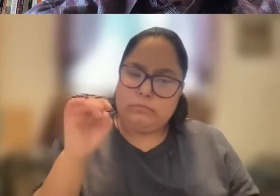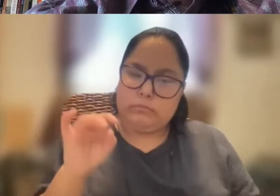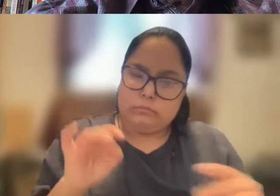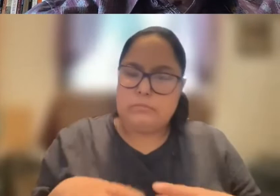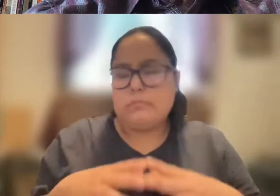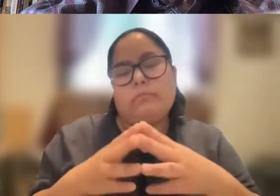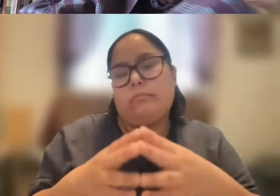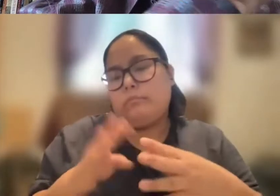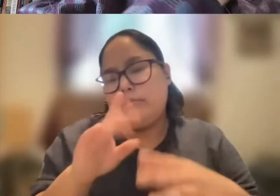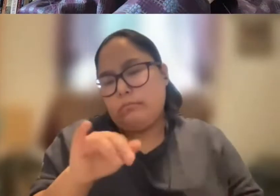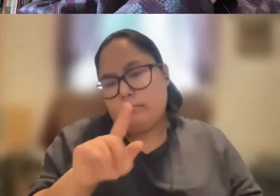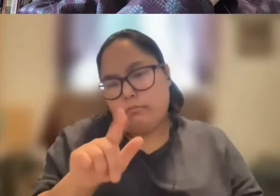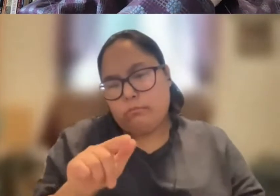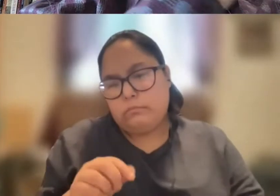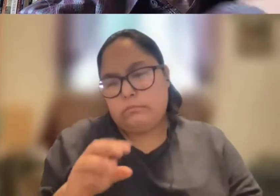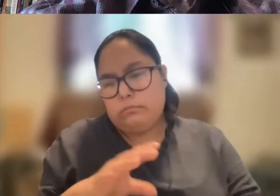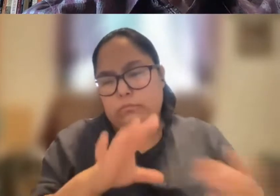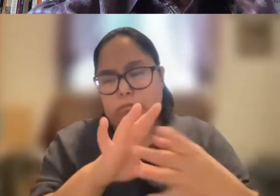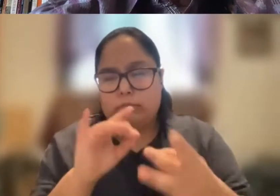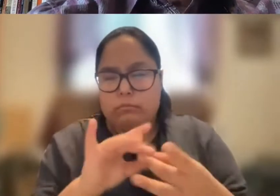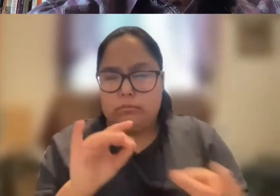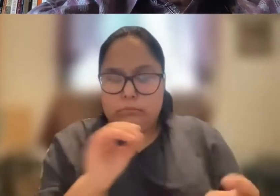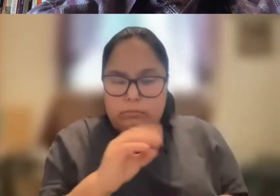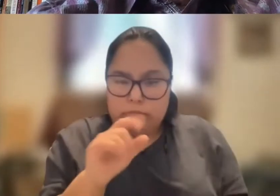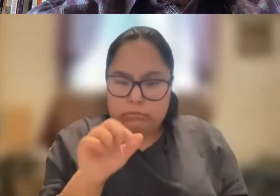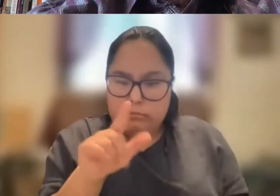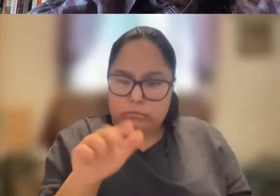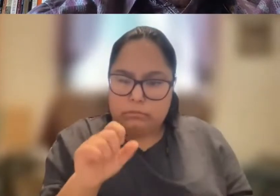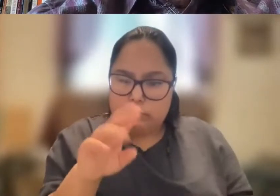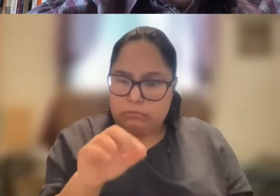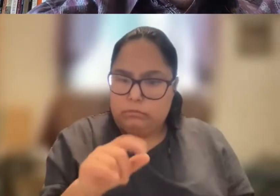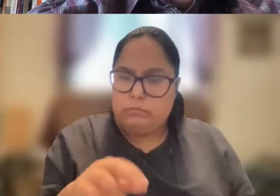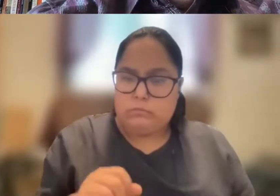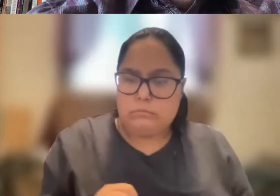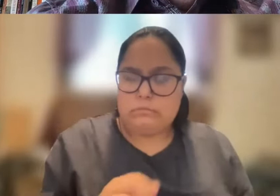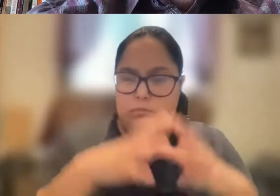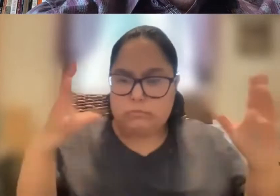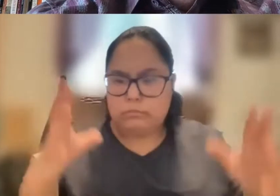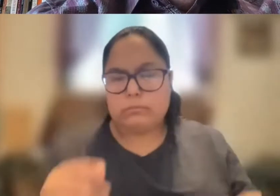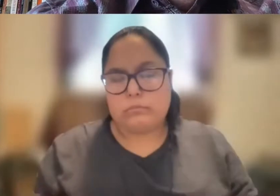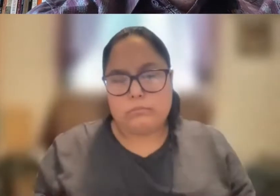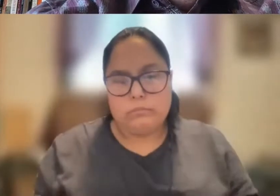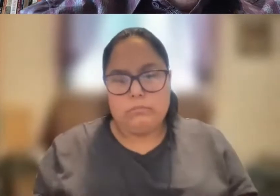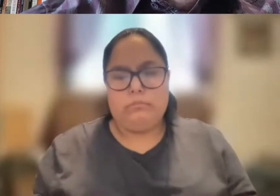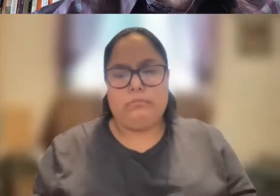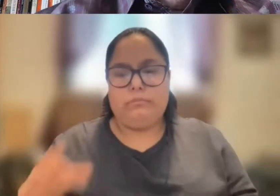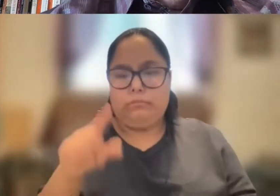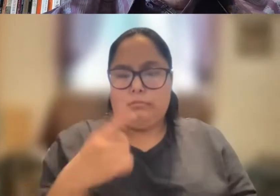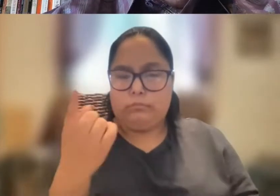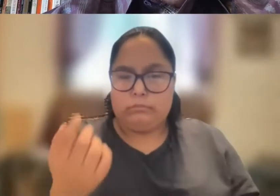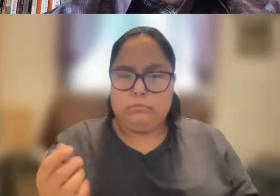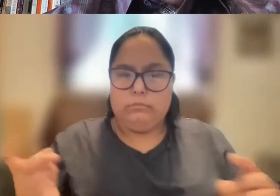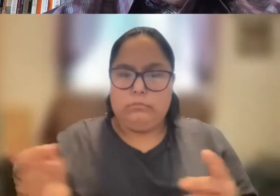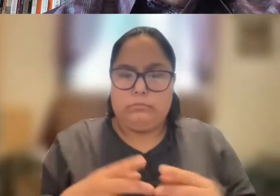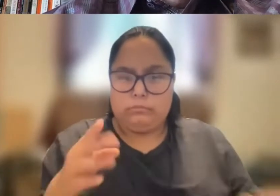mail. Comments on social media were gutting. I even had one person send